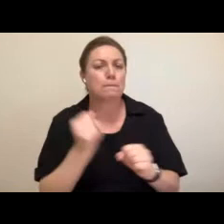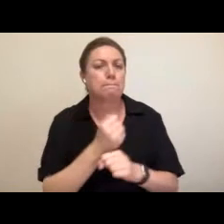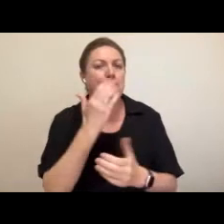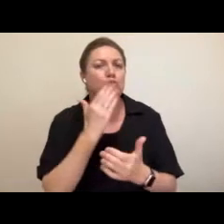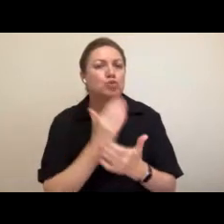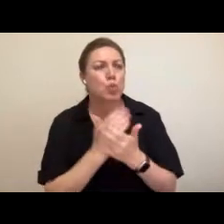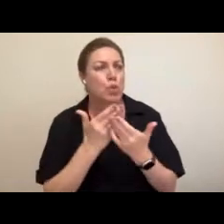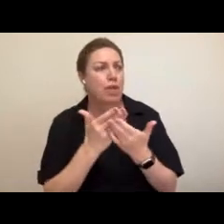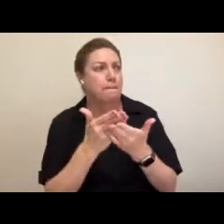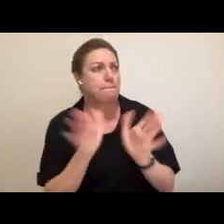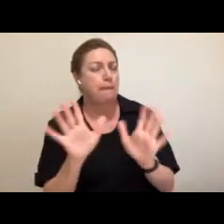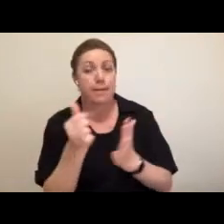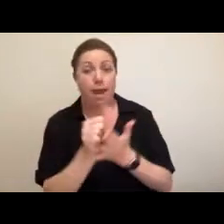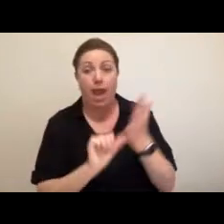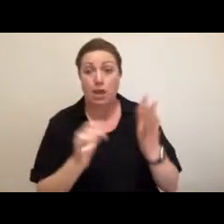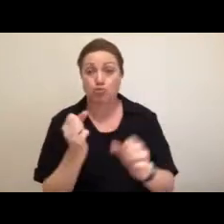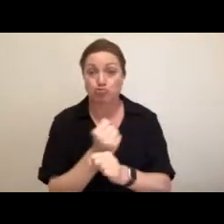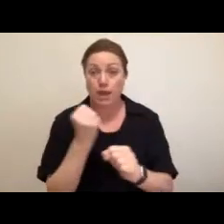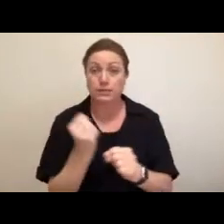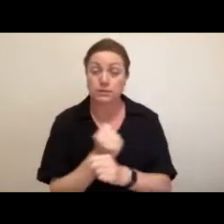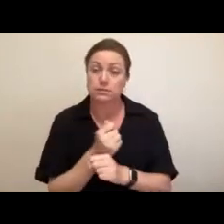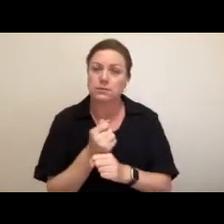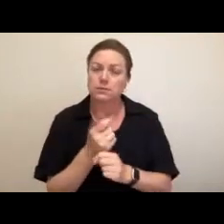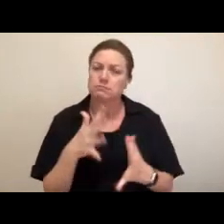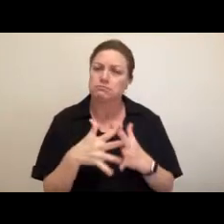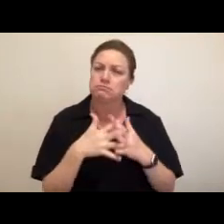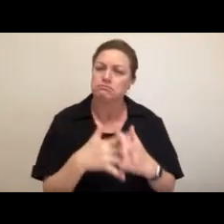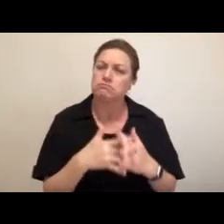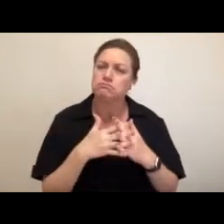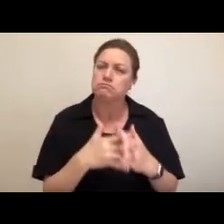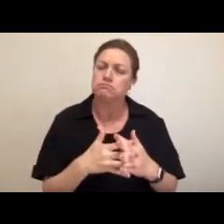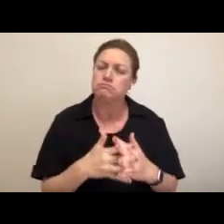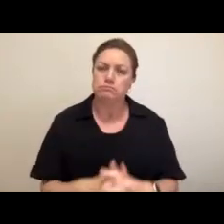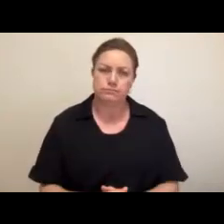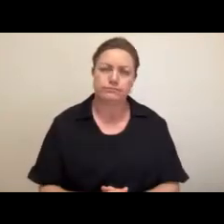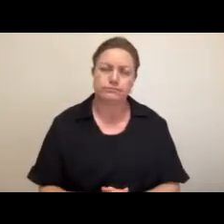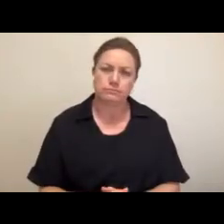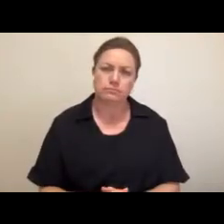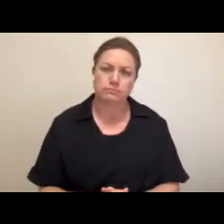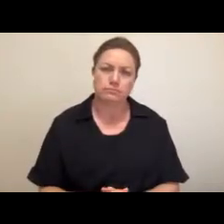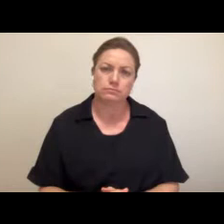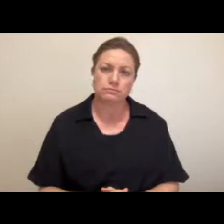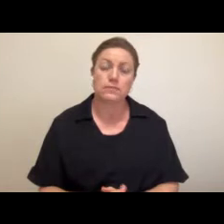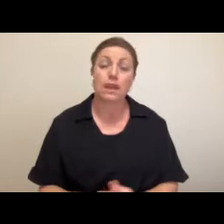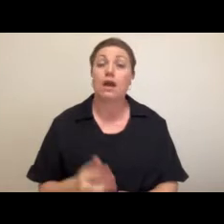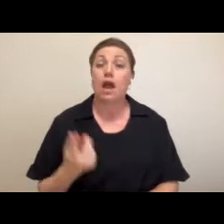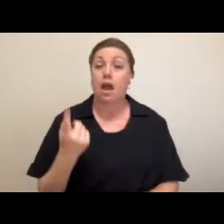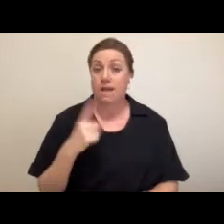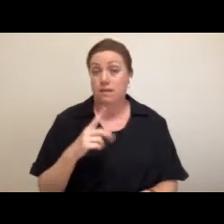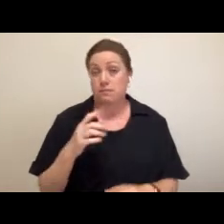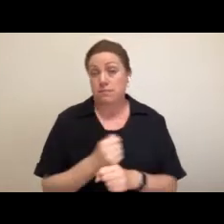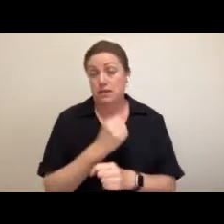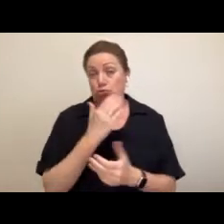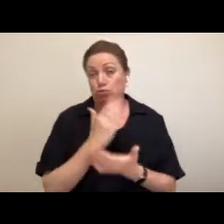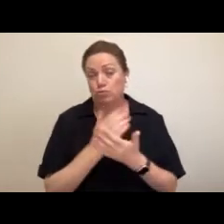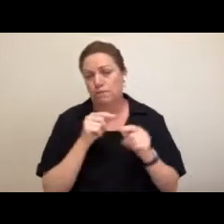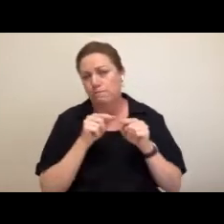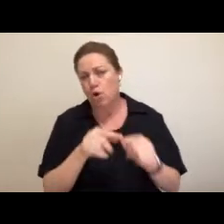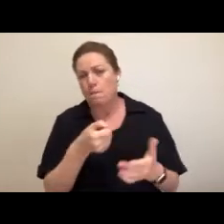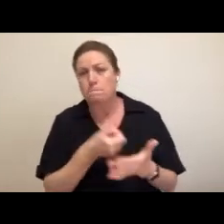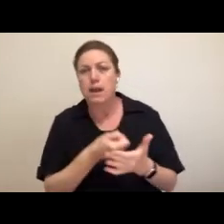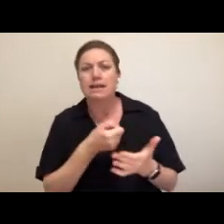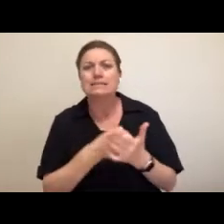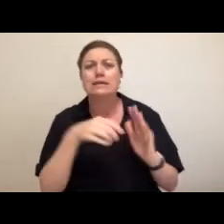is created is meaningful and ensures that it follows some basic guidelines. And some of